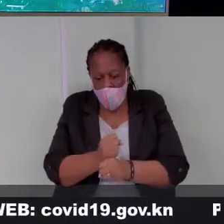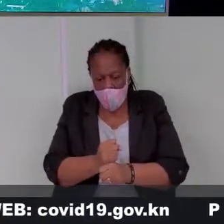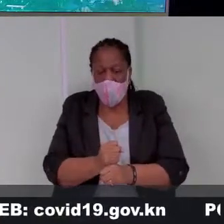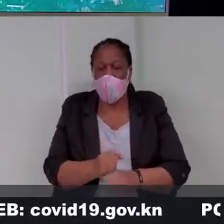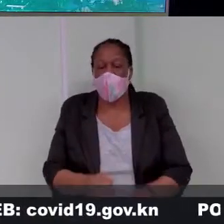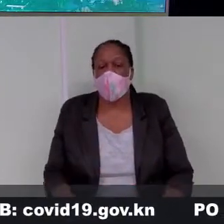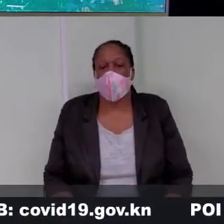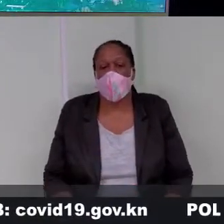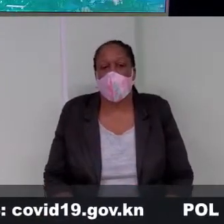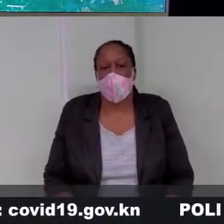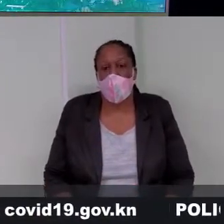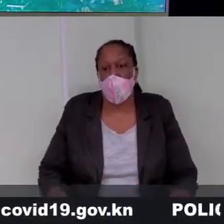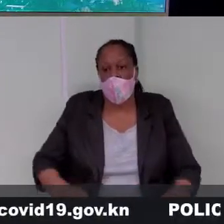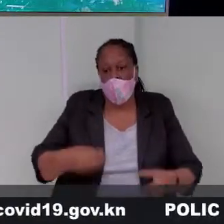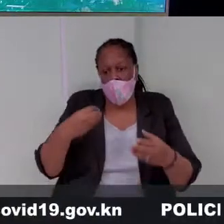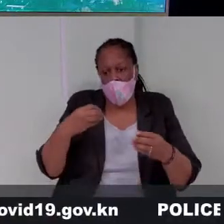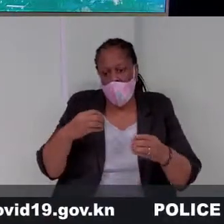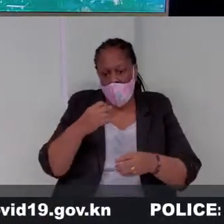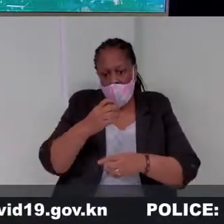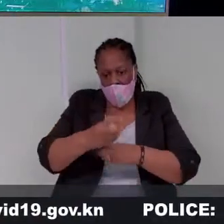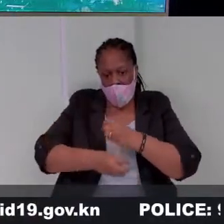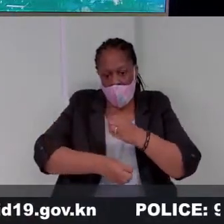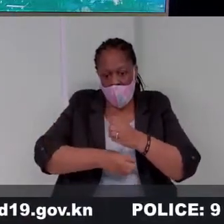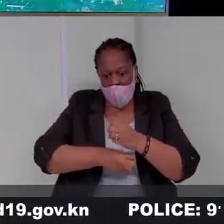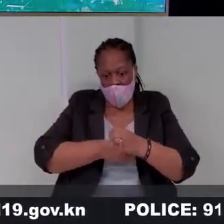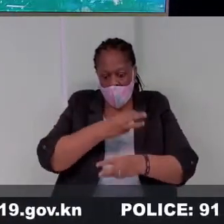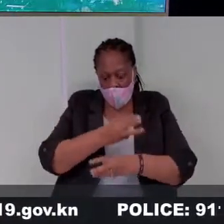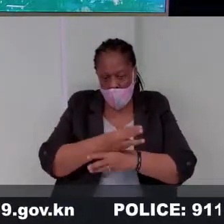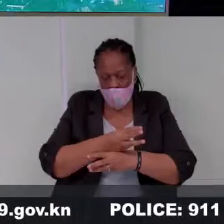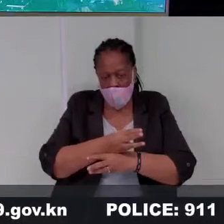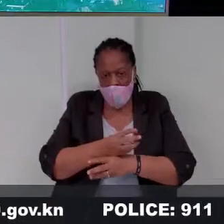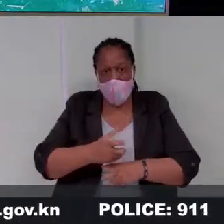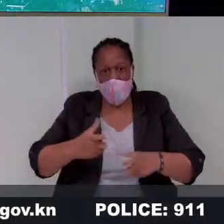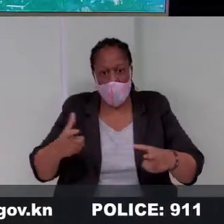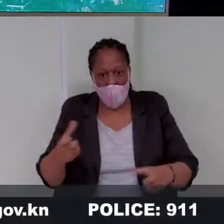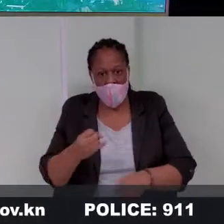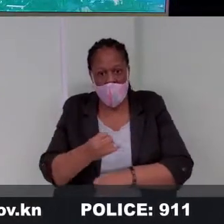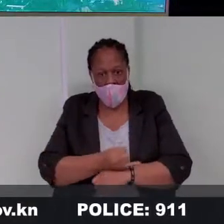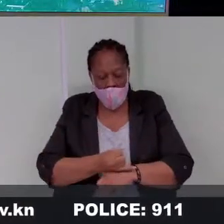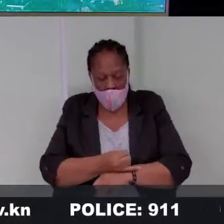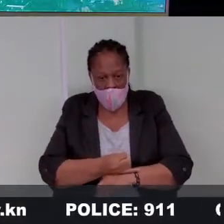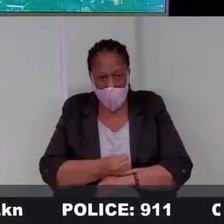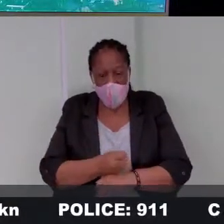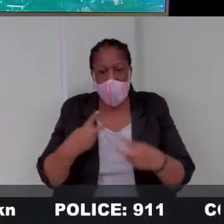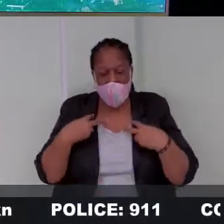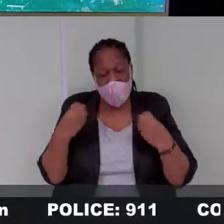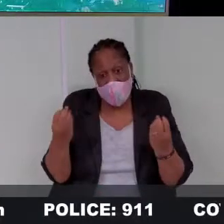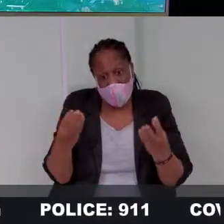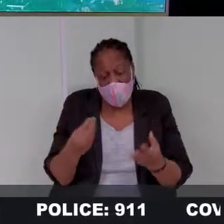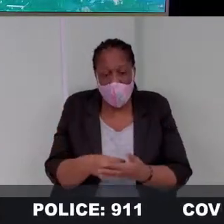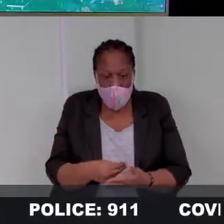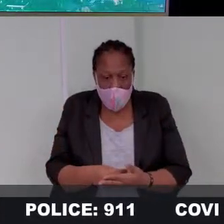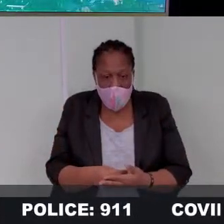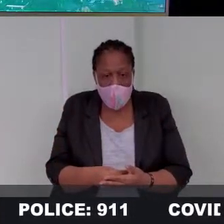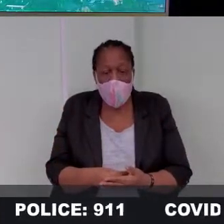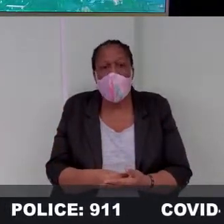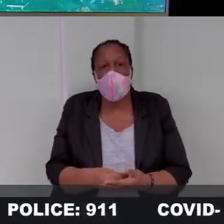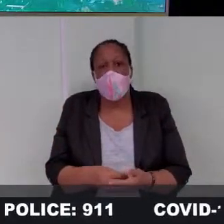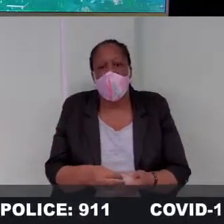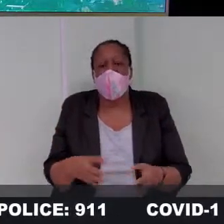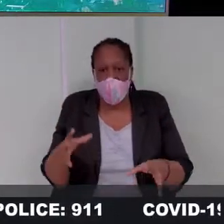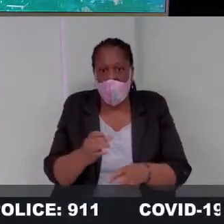were not protected because the world is so small and interconnected, they would have their risk increase.